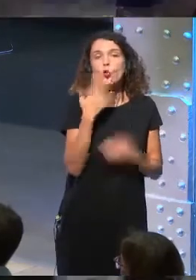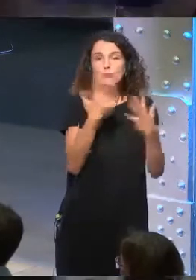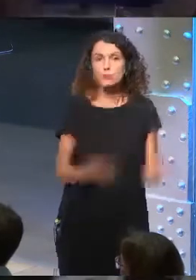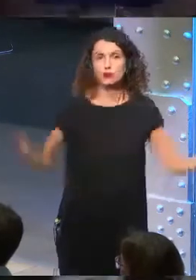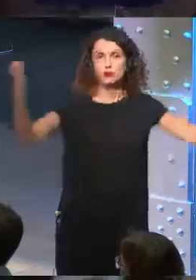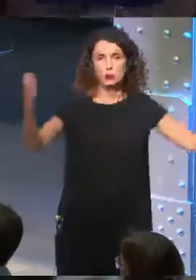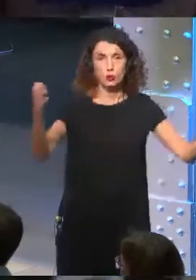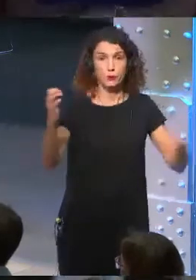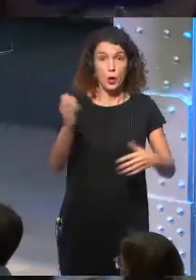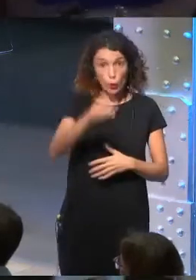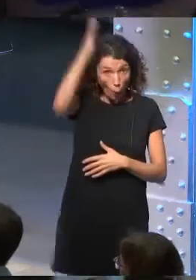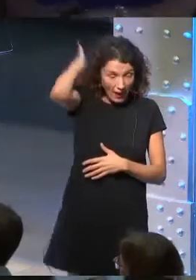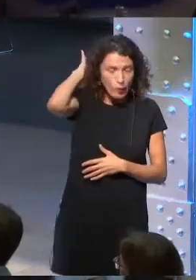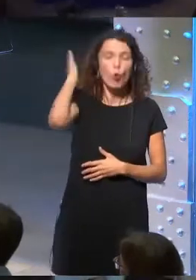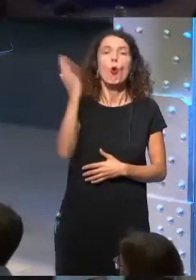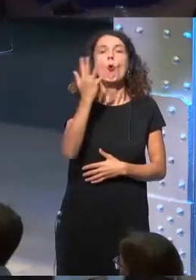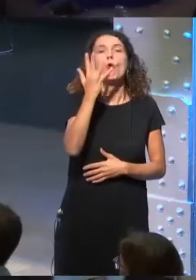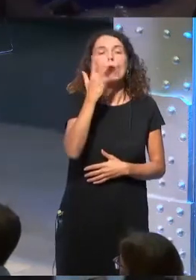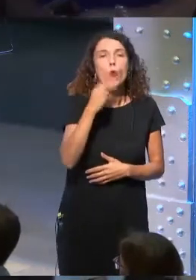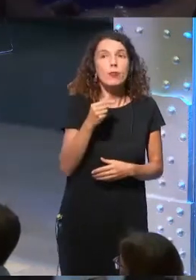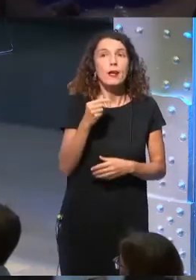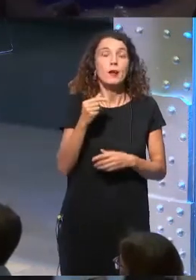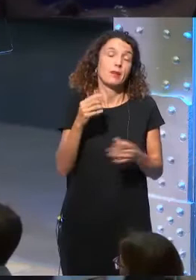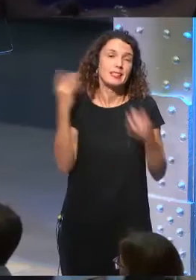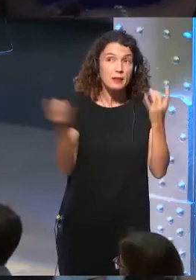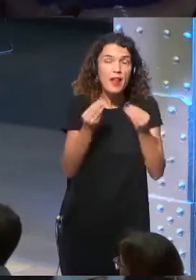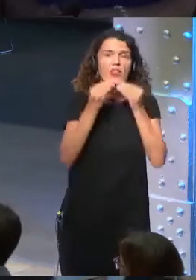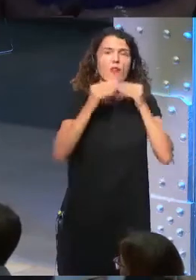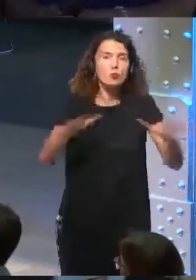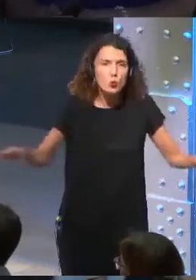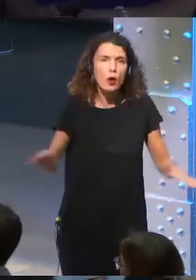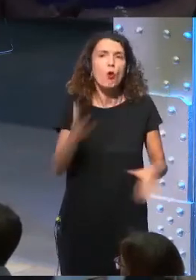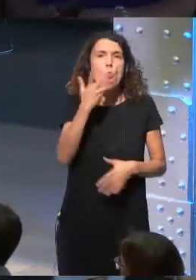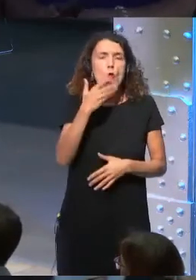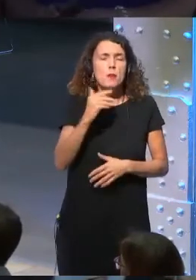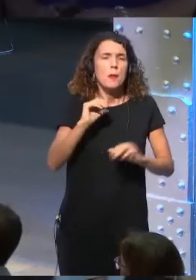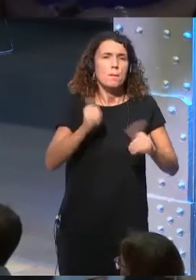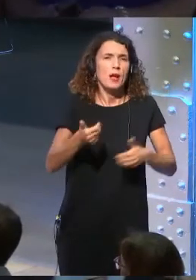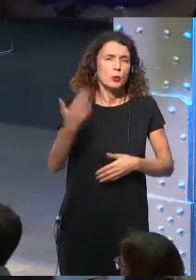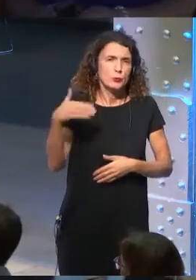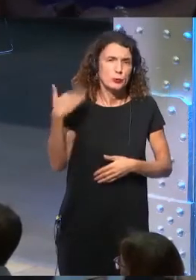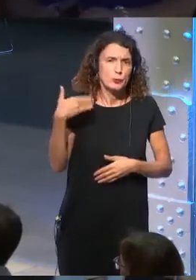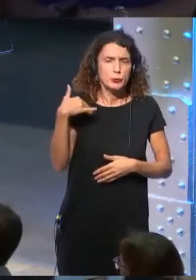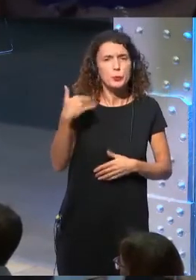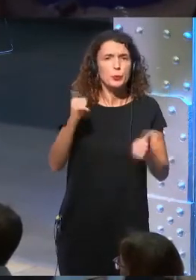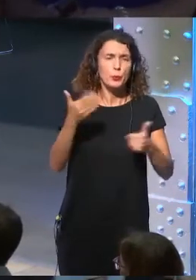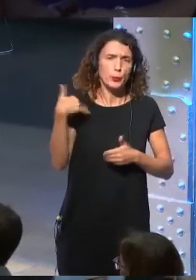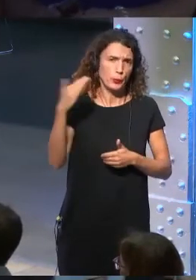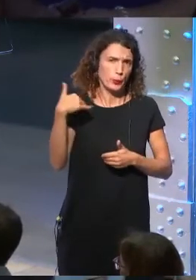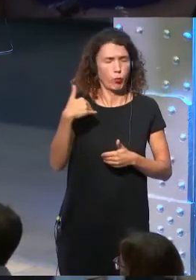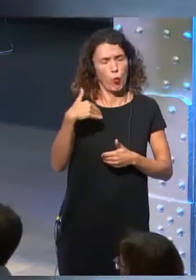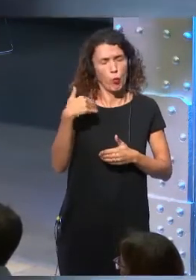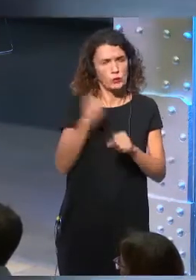is some kind of a Roman Odeon, know the great spread activity of